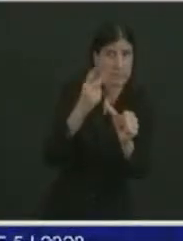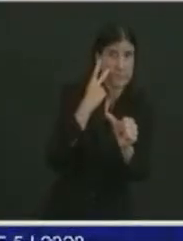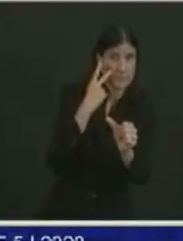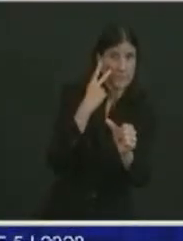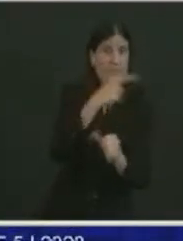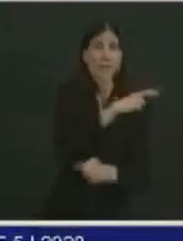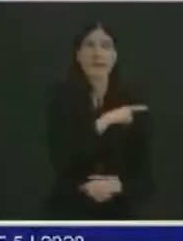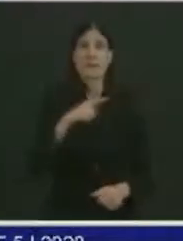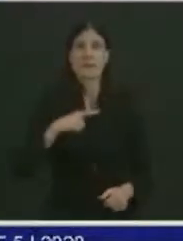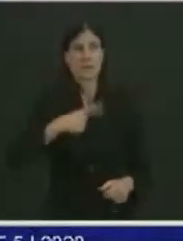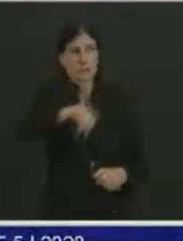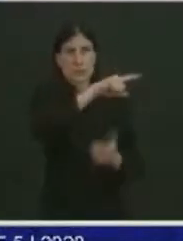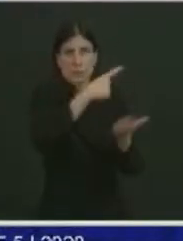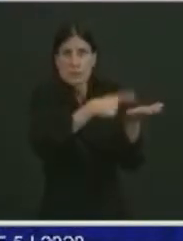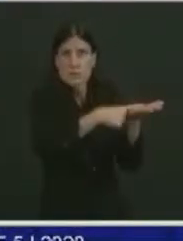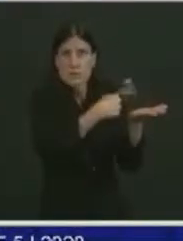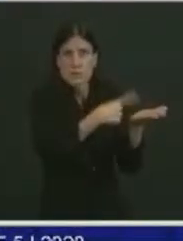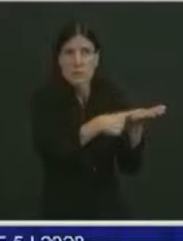month to month.